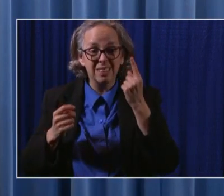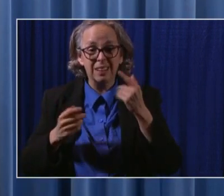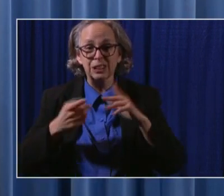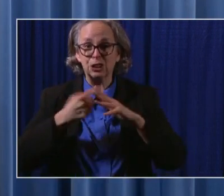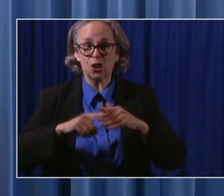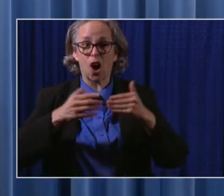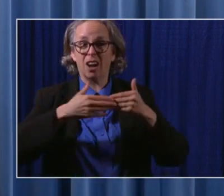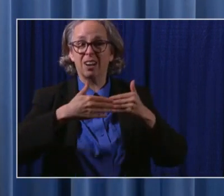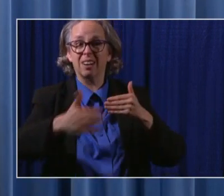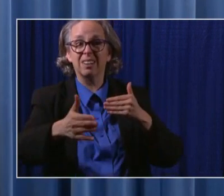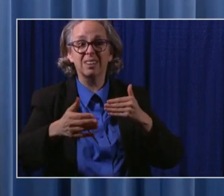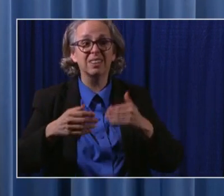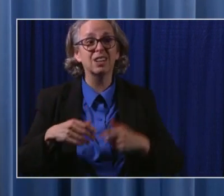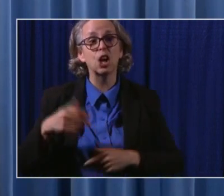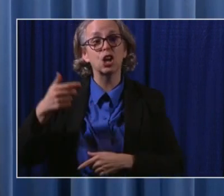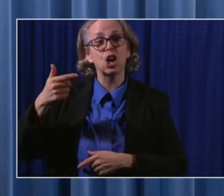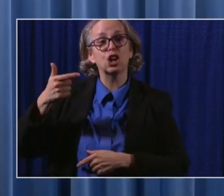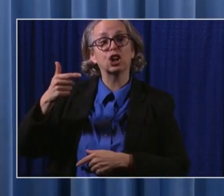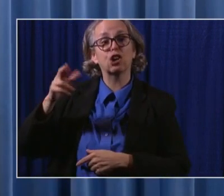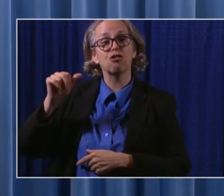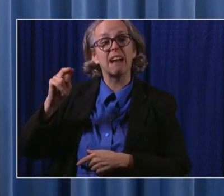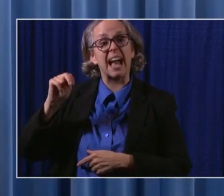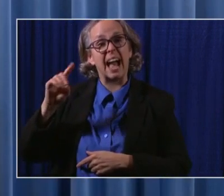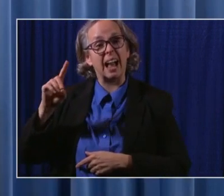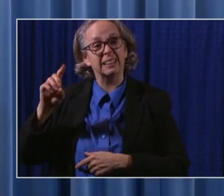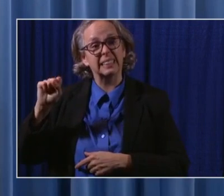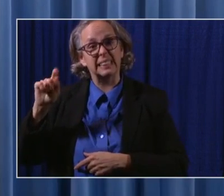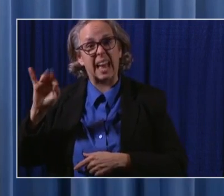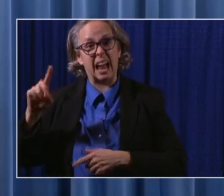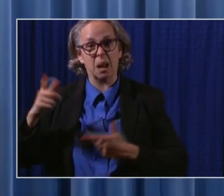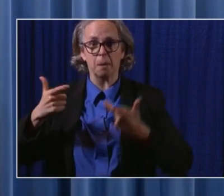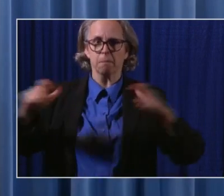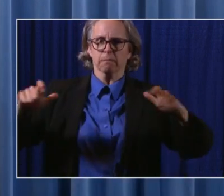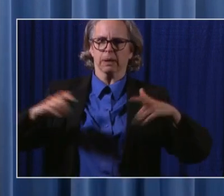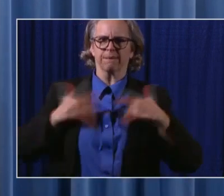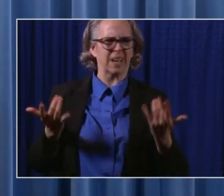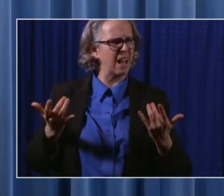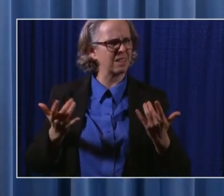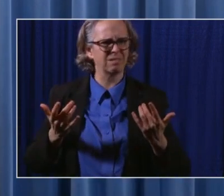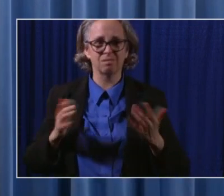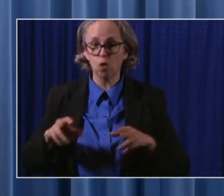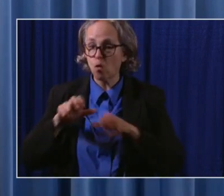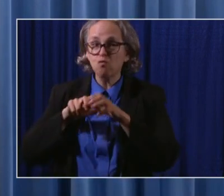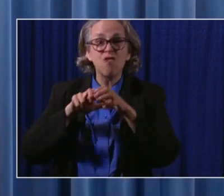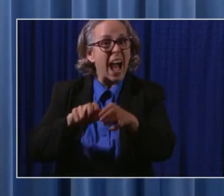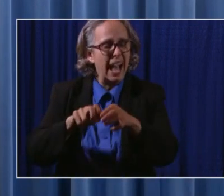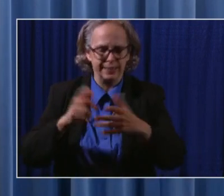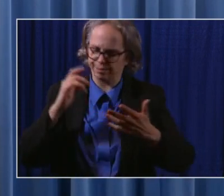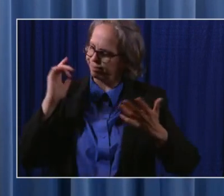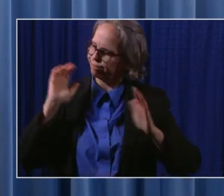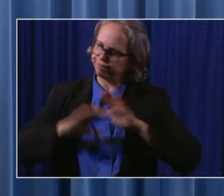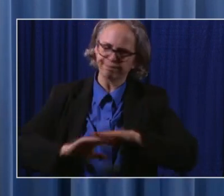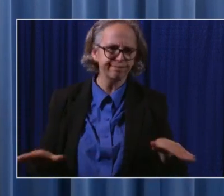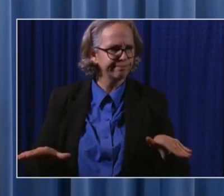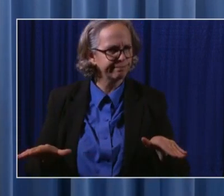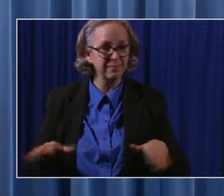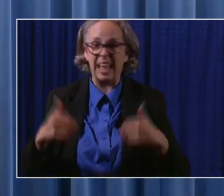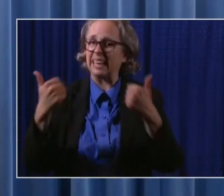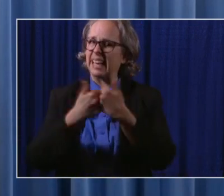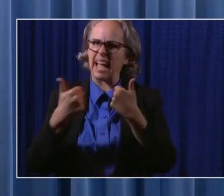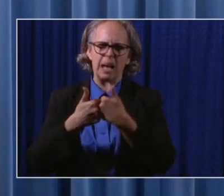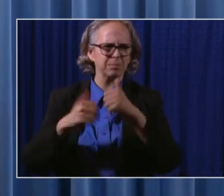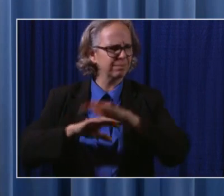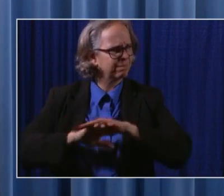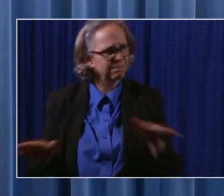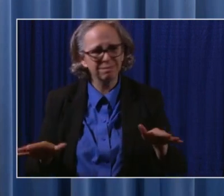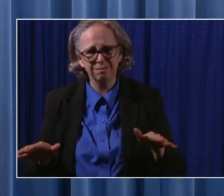events, no rides, no games, no carnival, and a curfew with the exception